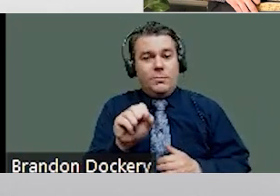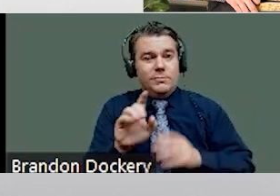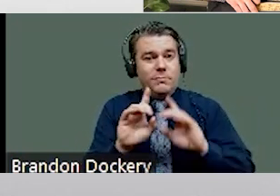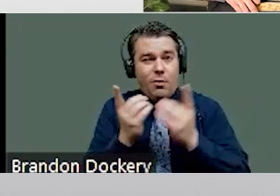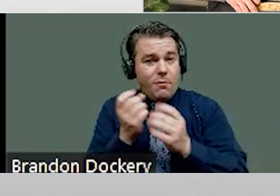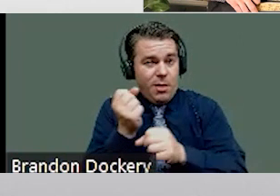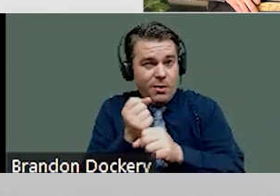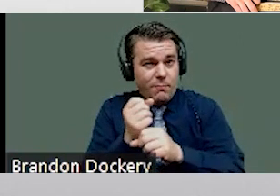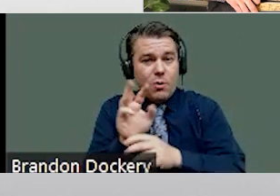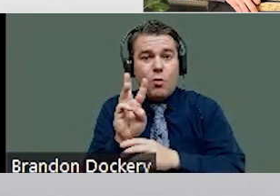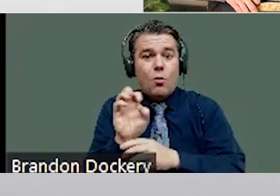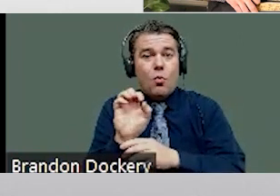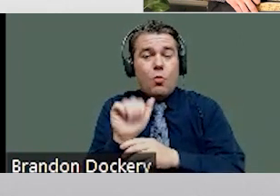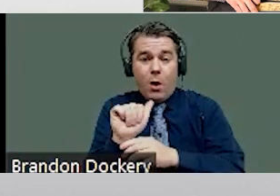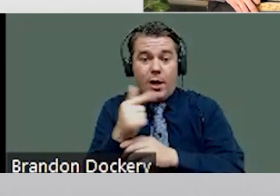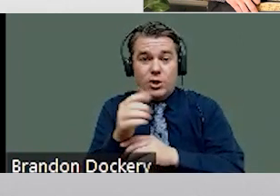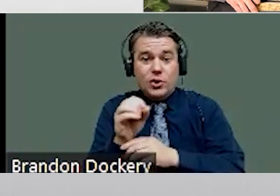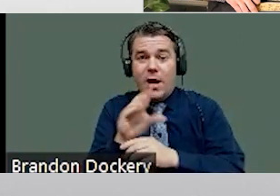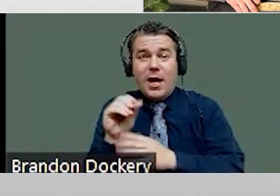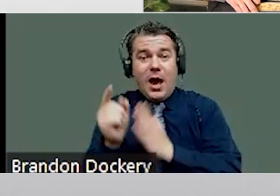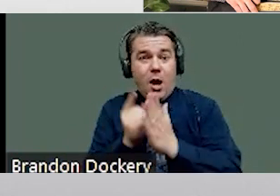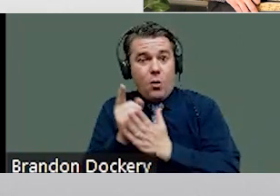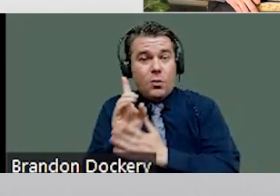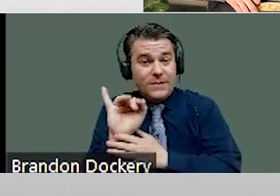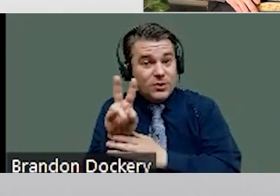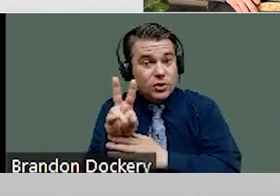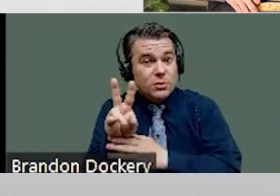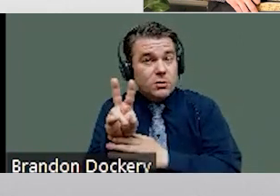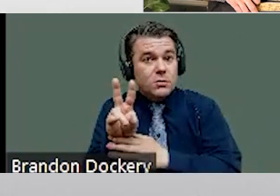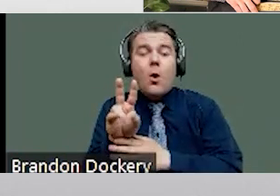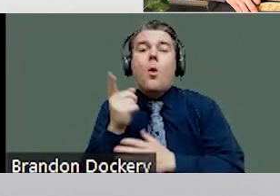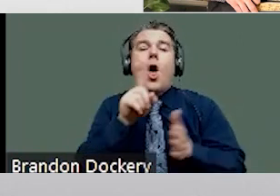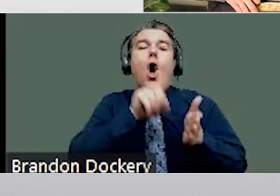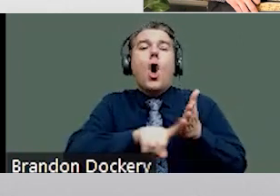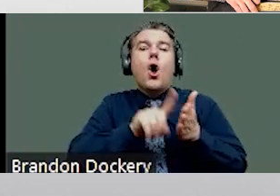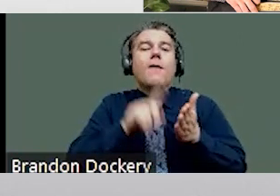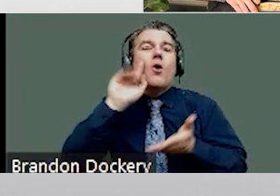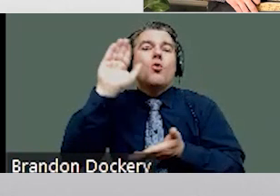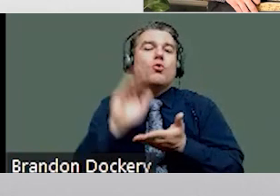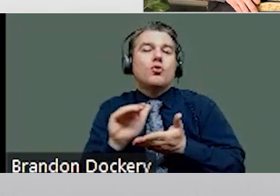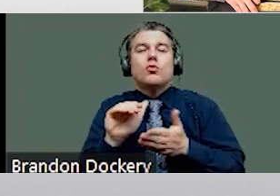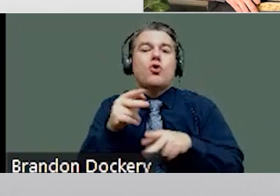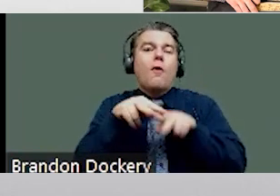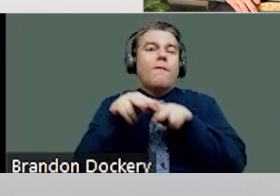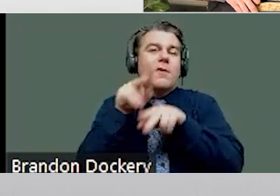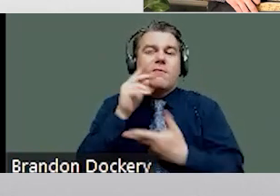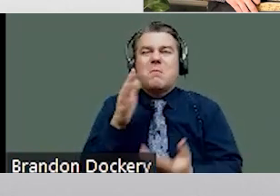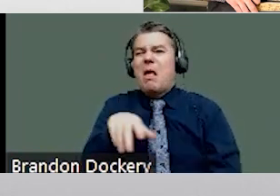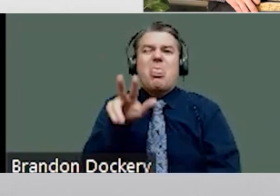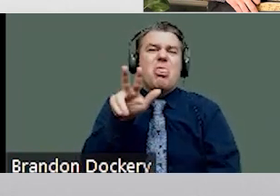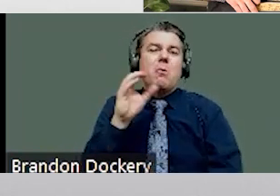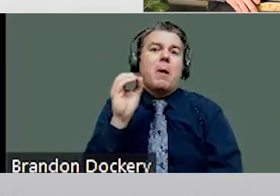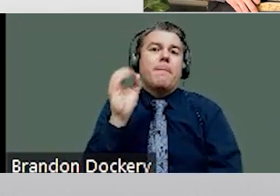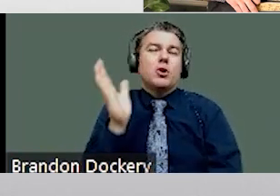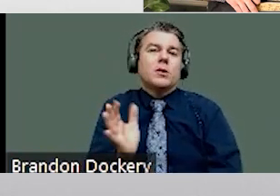U.S. Department of Labor's Wage and Hour Division was only able to audit or do some oversight of about 3% of